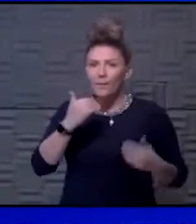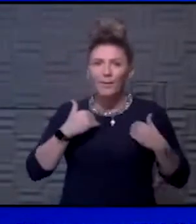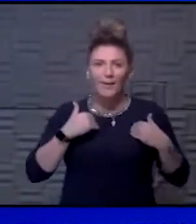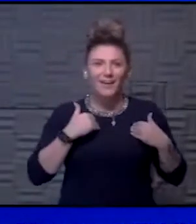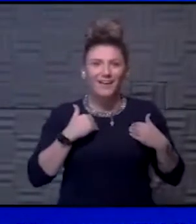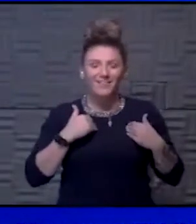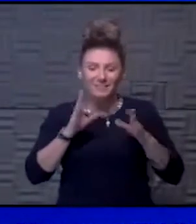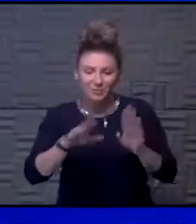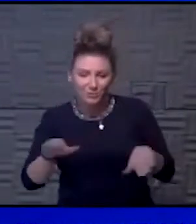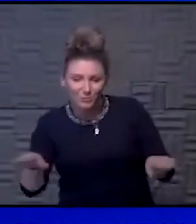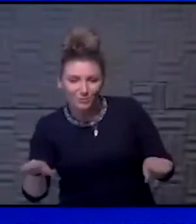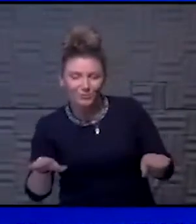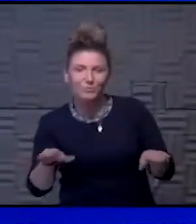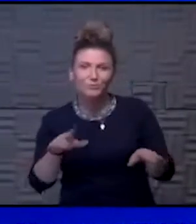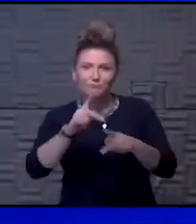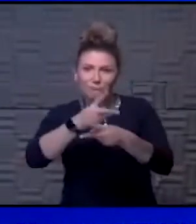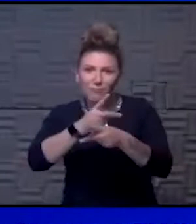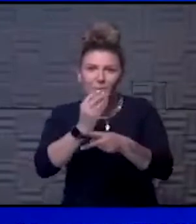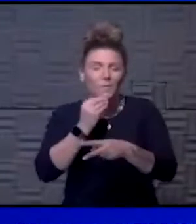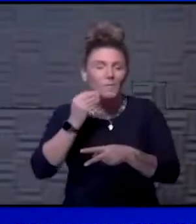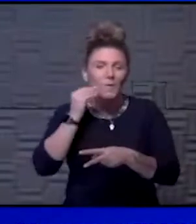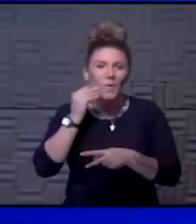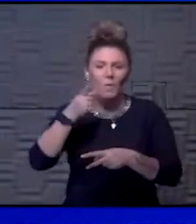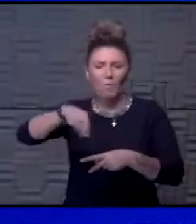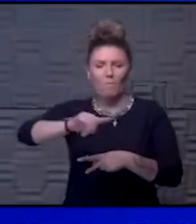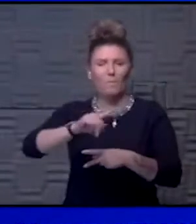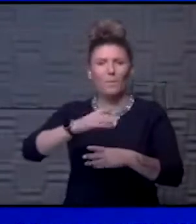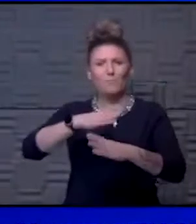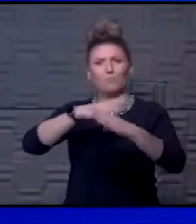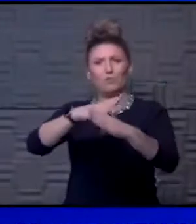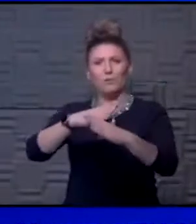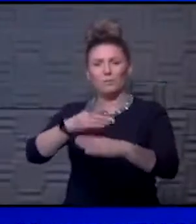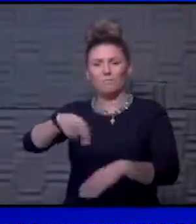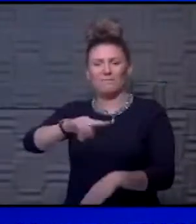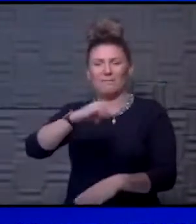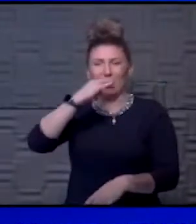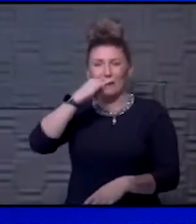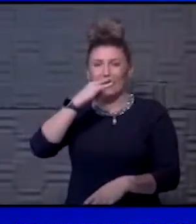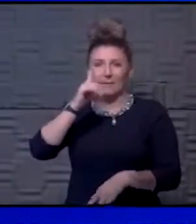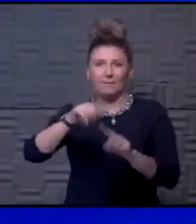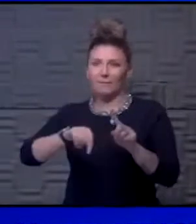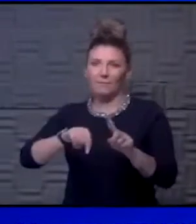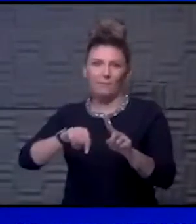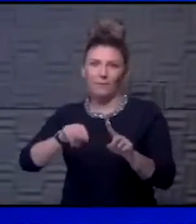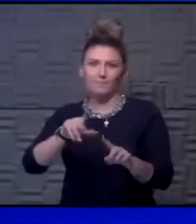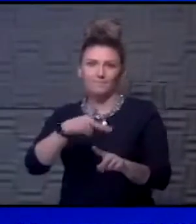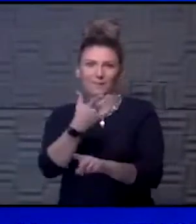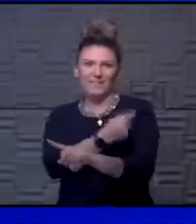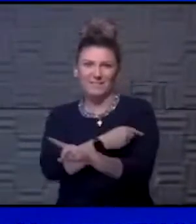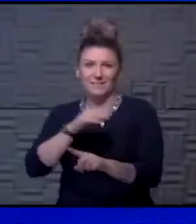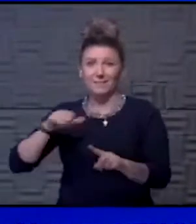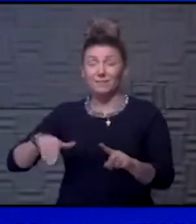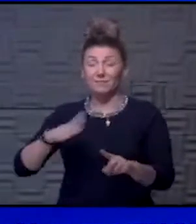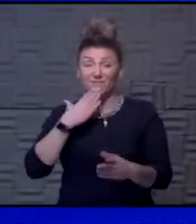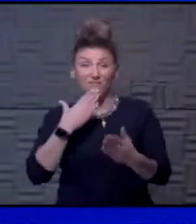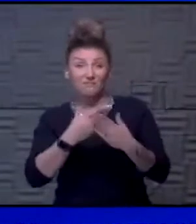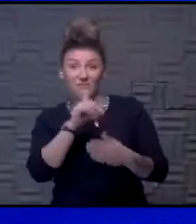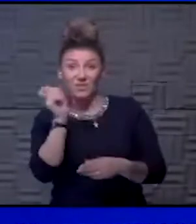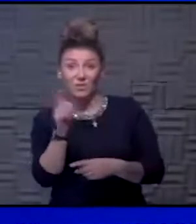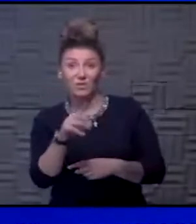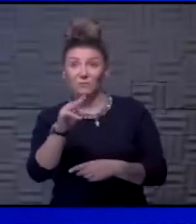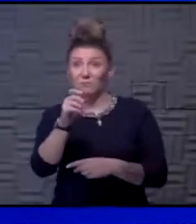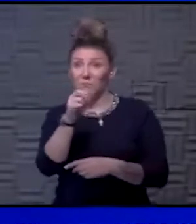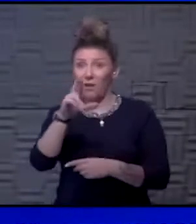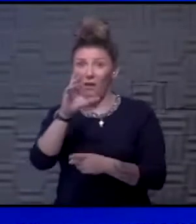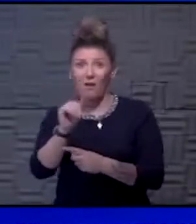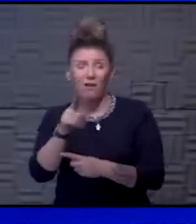home as a form of protection for those kids that are just not yet eligible for the vaccine. That might be a good question to ask Mariana, too. I mean,